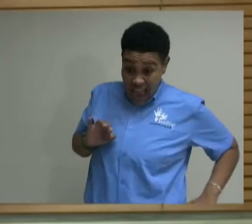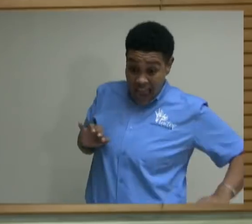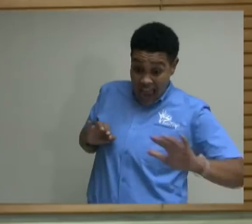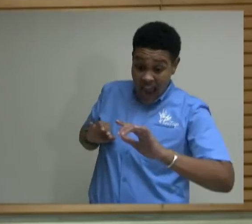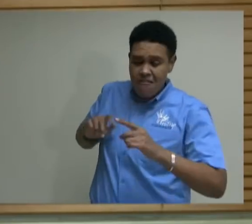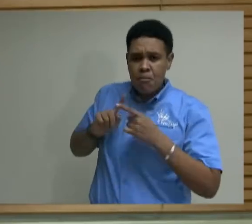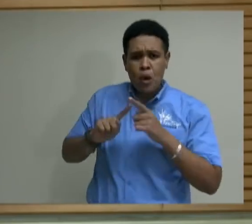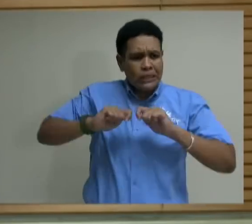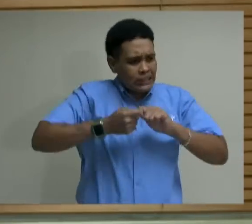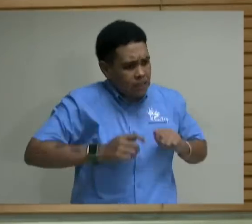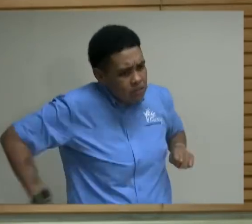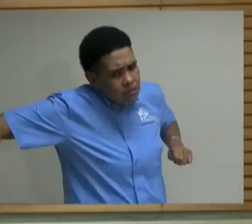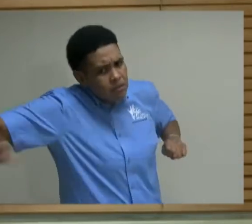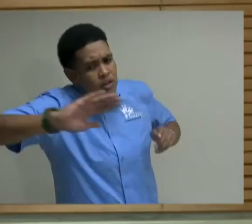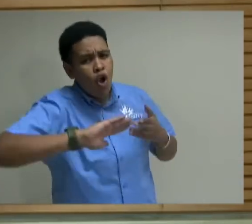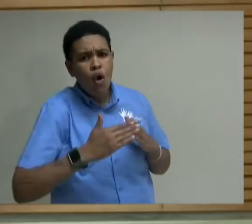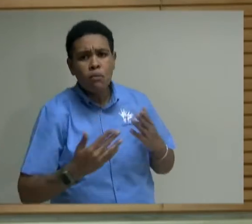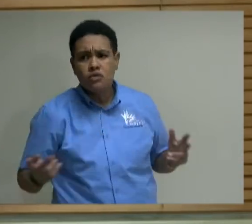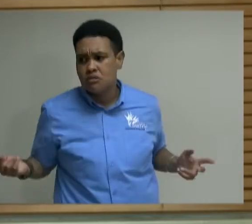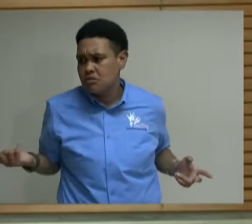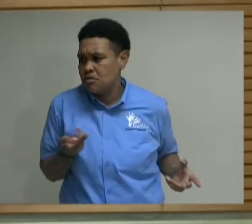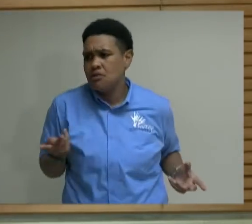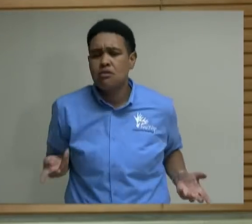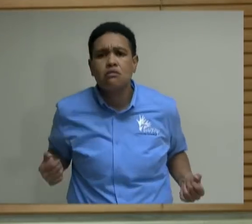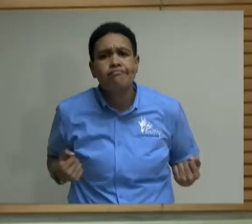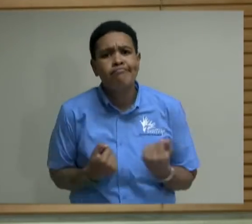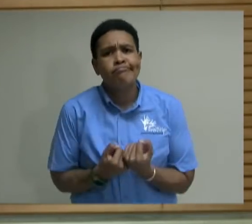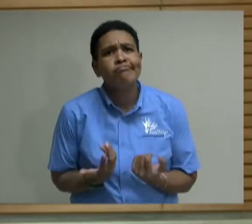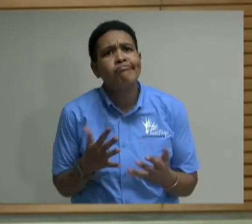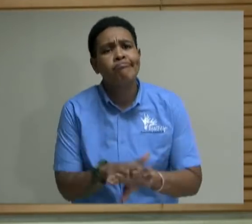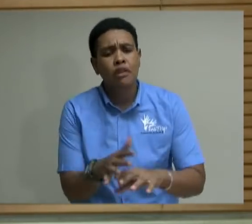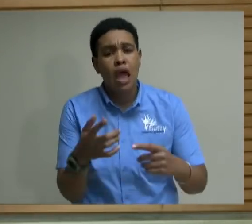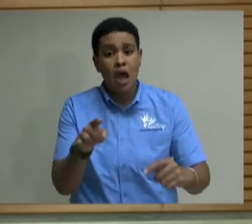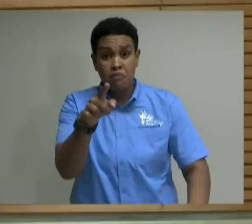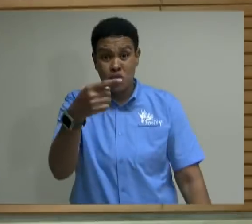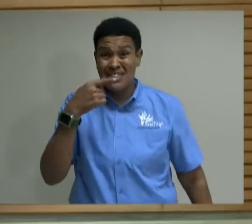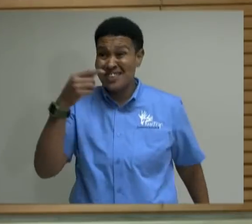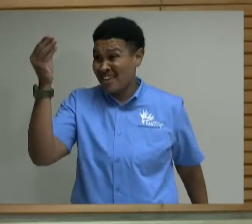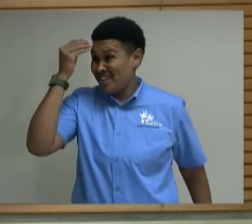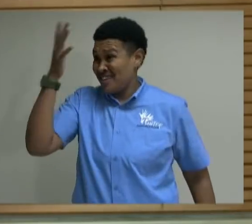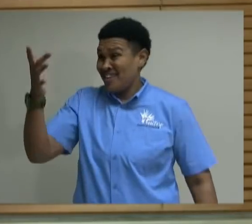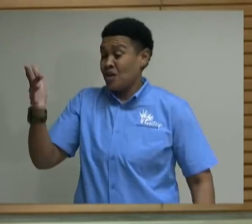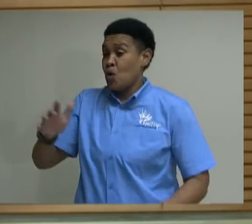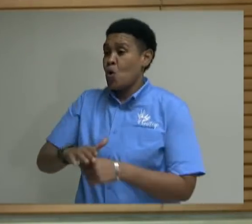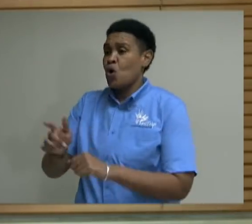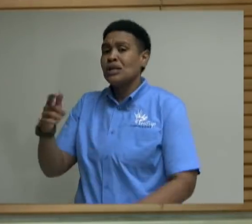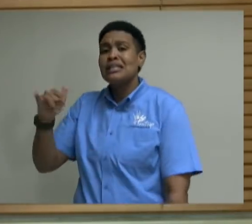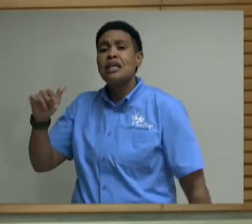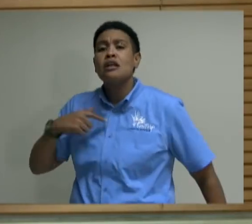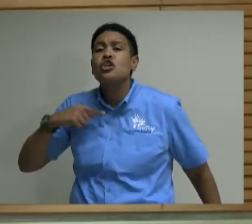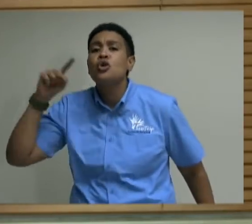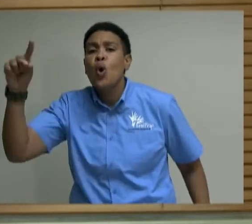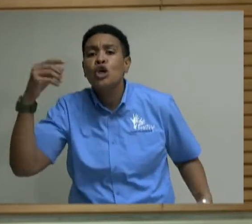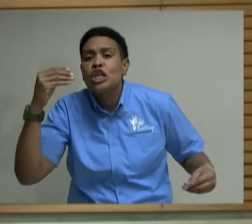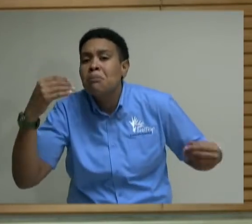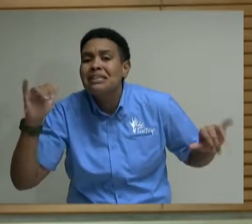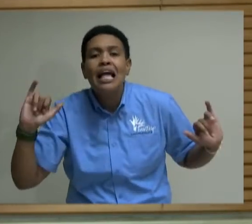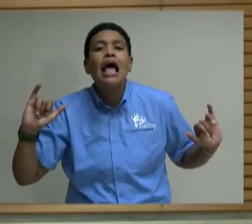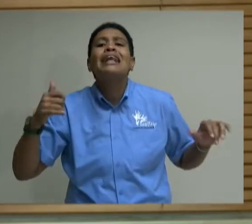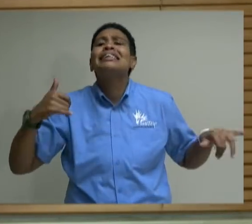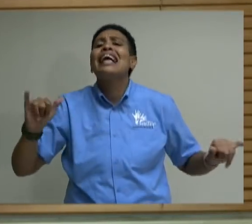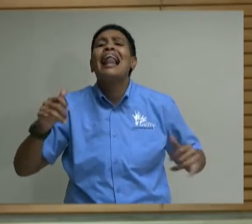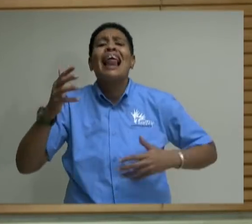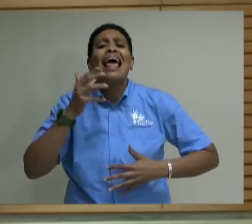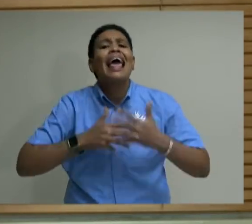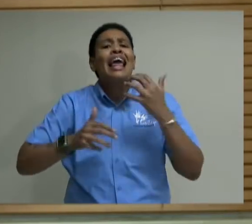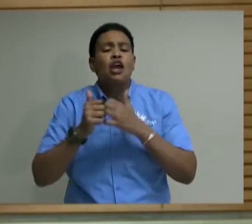of persons within your community, you can, once you're declared fit, you can still go to the shop, you can still interact